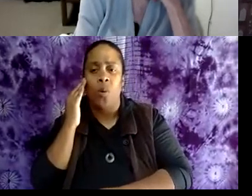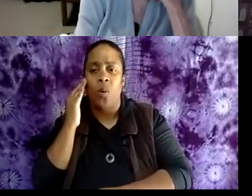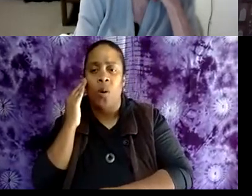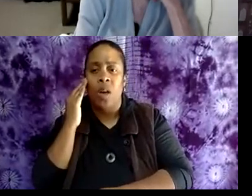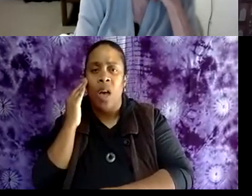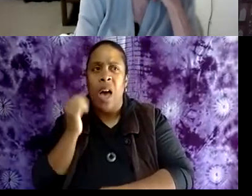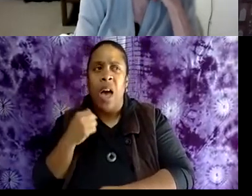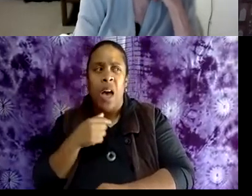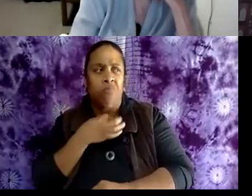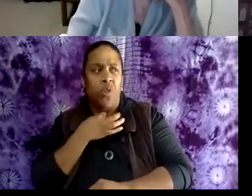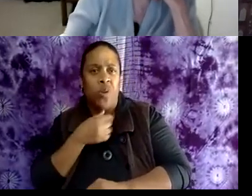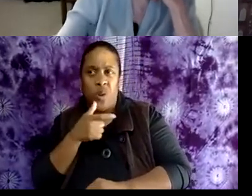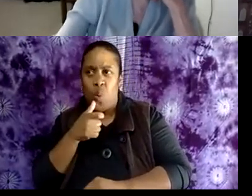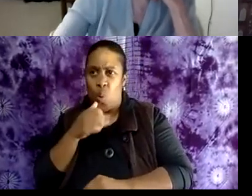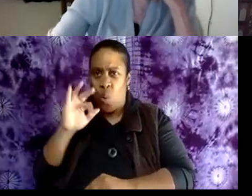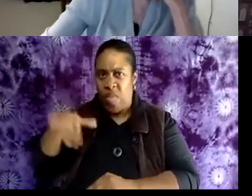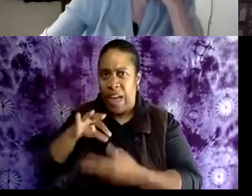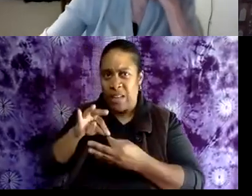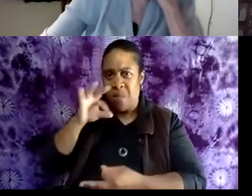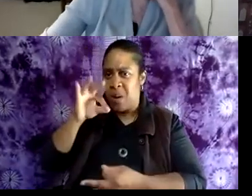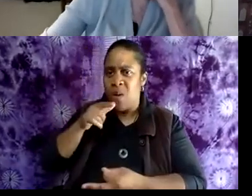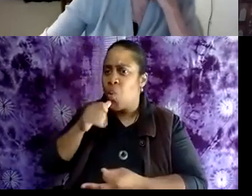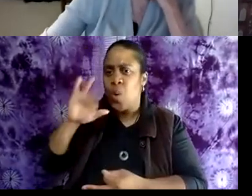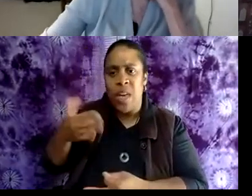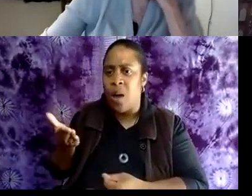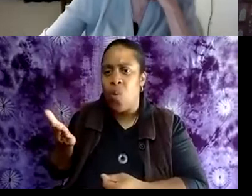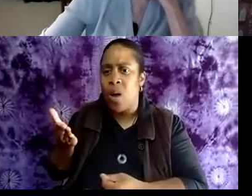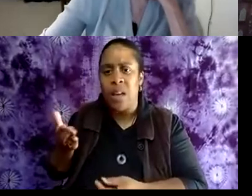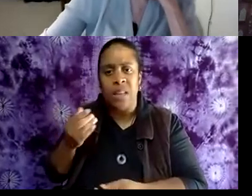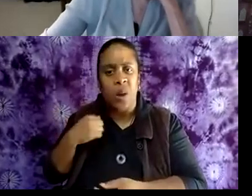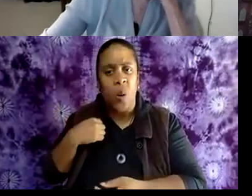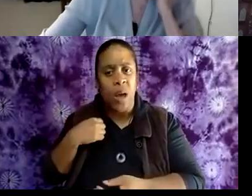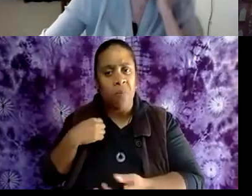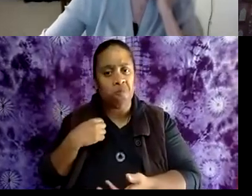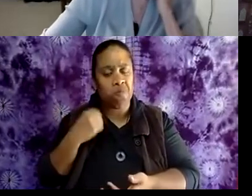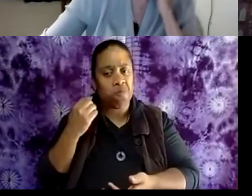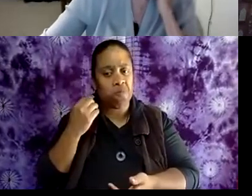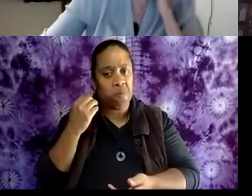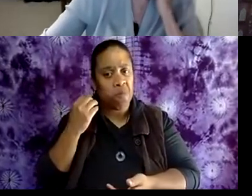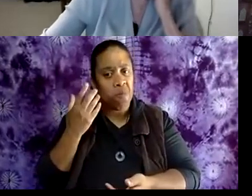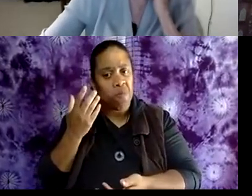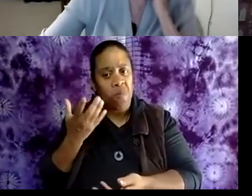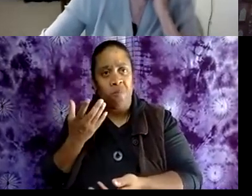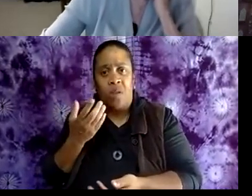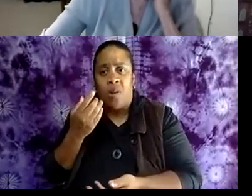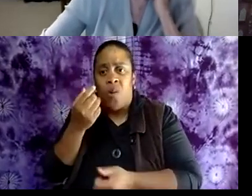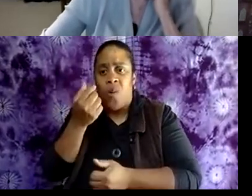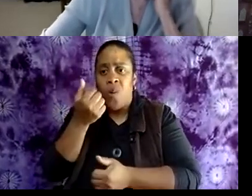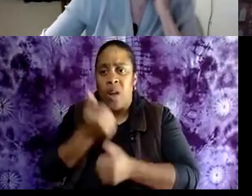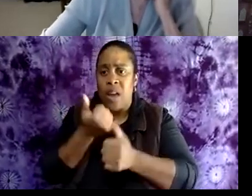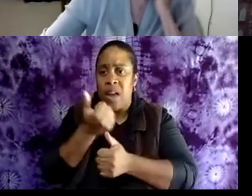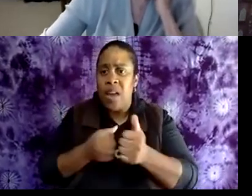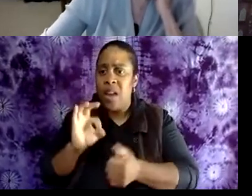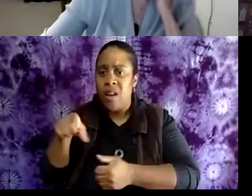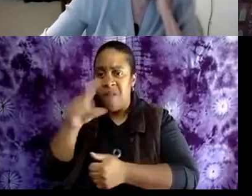who that was, and I wonder if any of you could give me any insight into what that was, or who